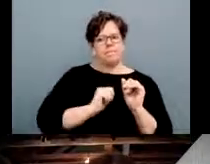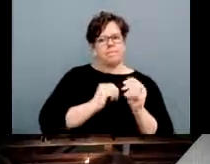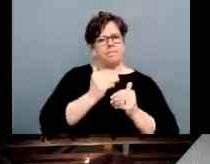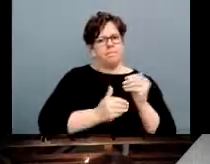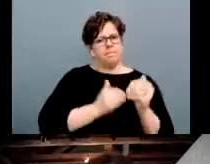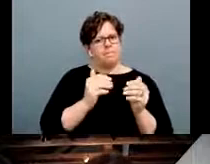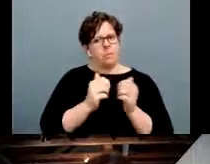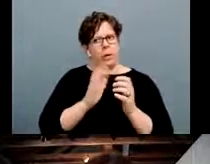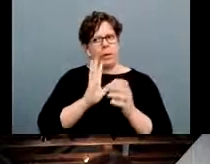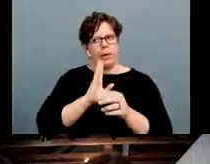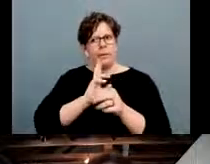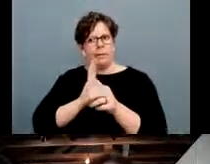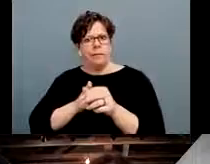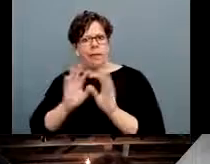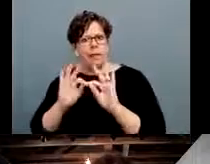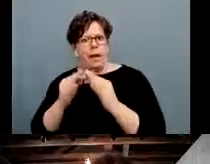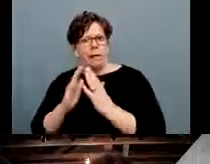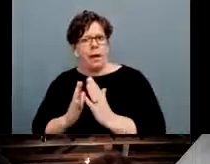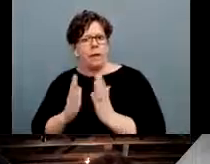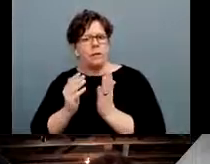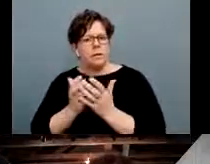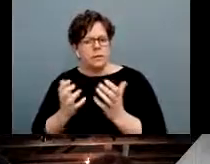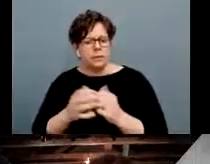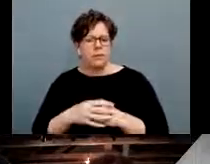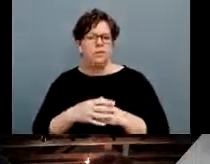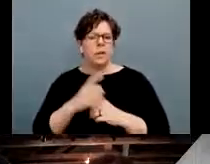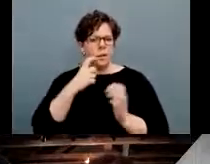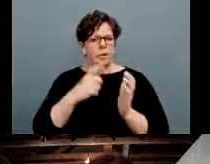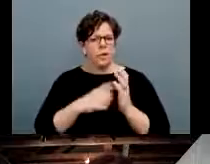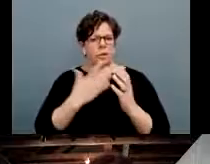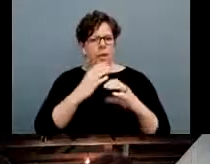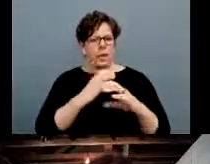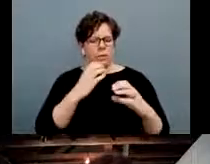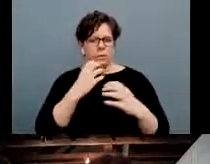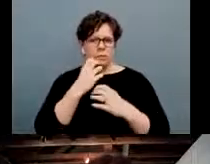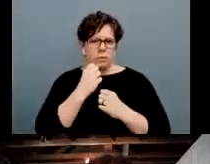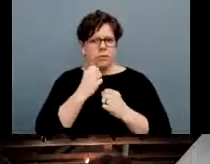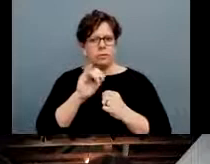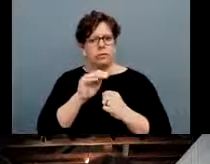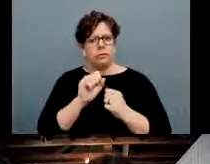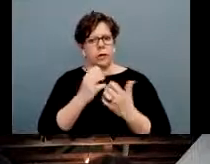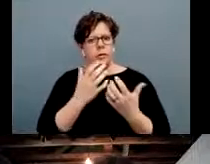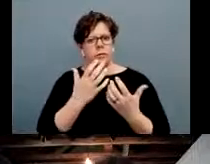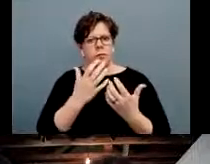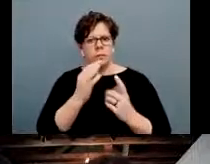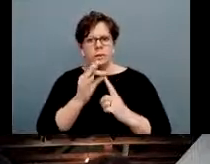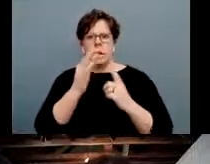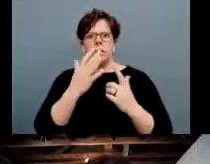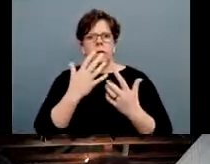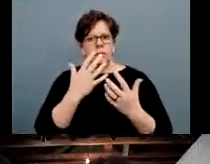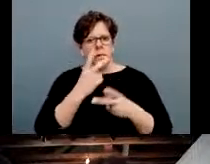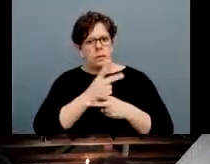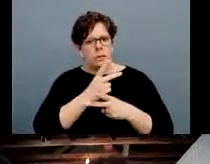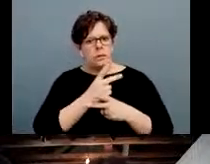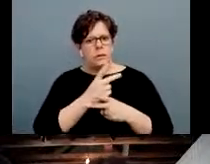see why this space meant so much to James, why it was so special, and ultimately was